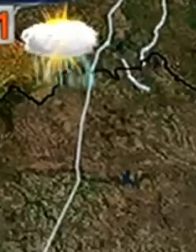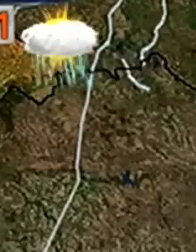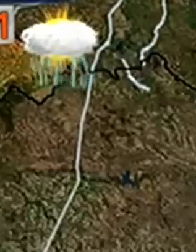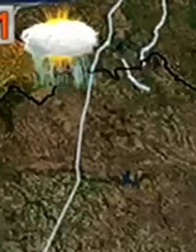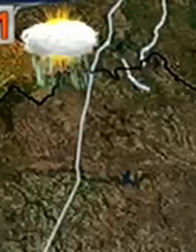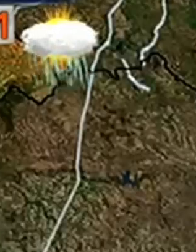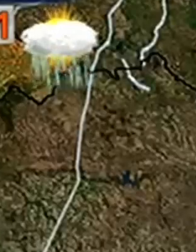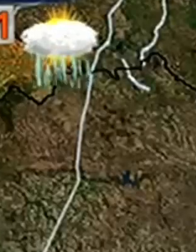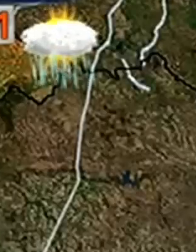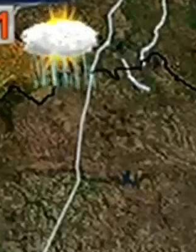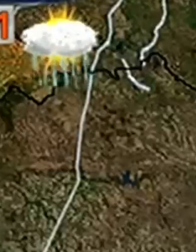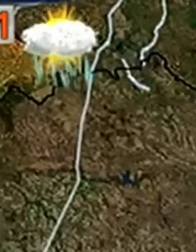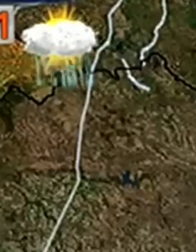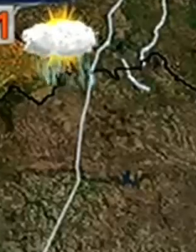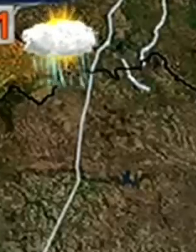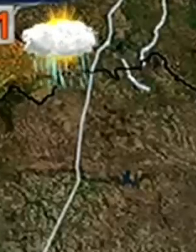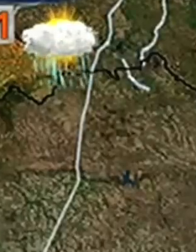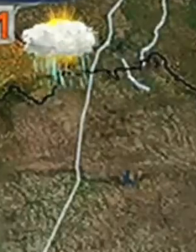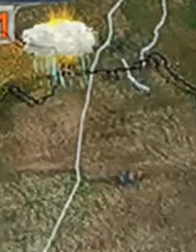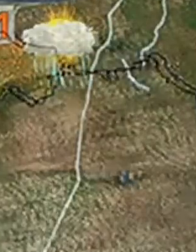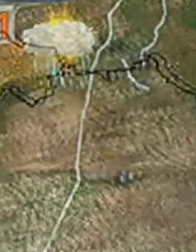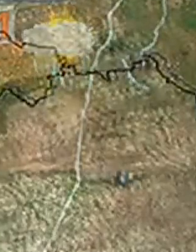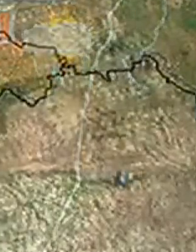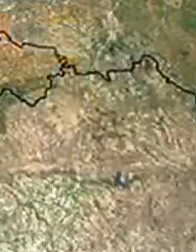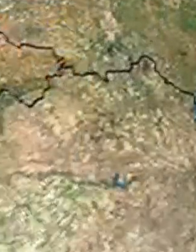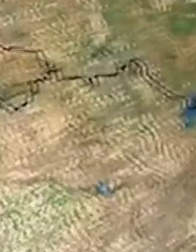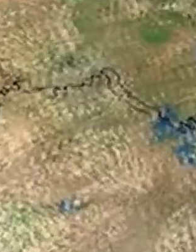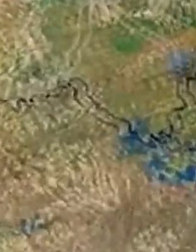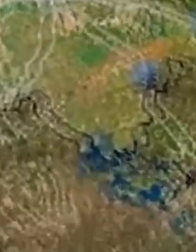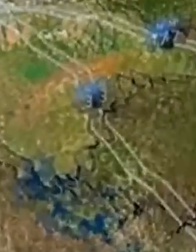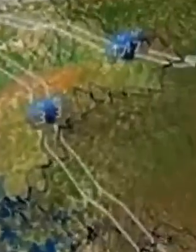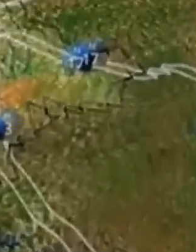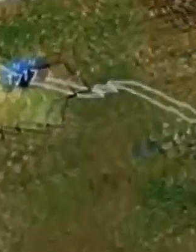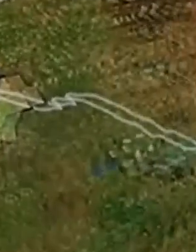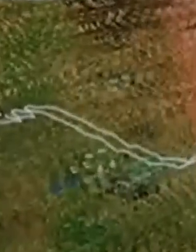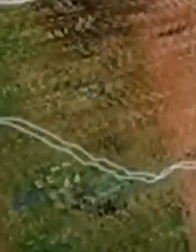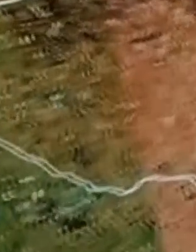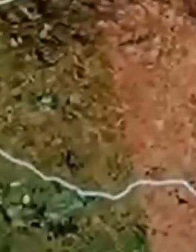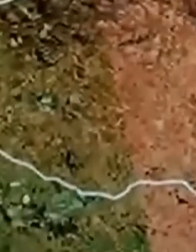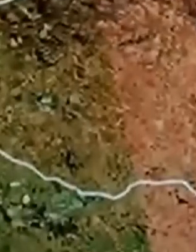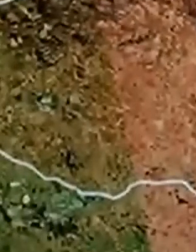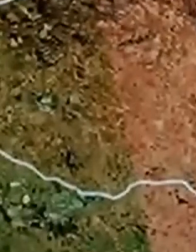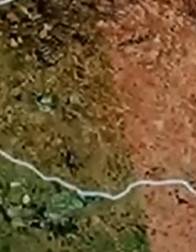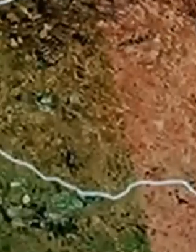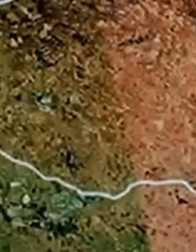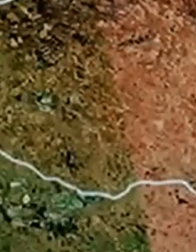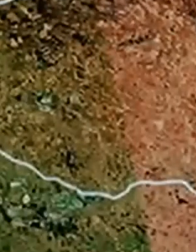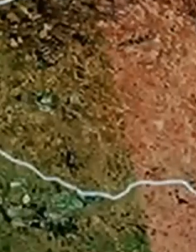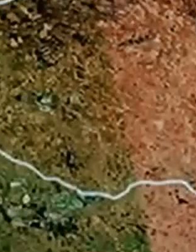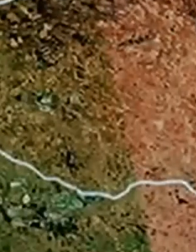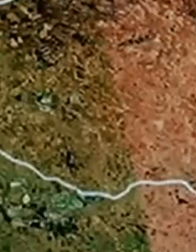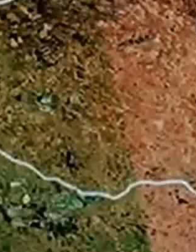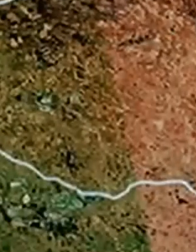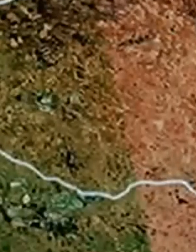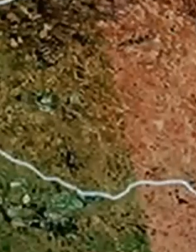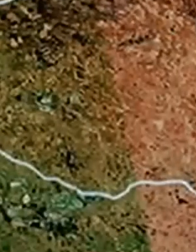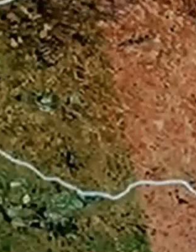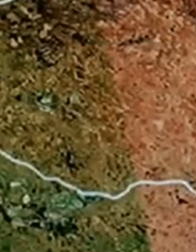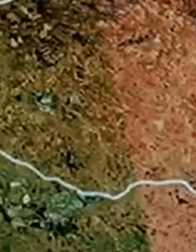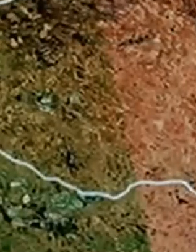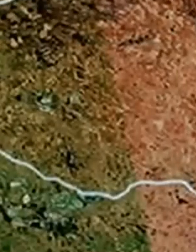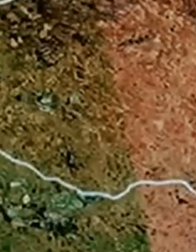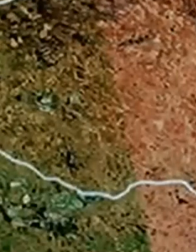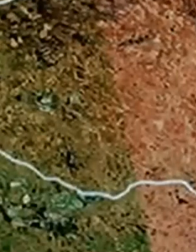digrata di le 21 fa Lichtenburg yona e tla be keme go digrata di le 19 mme re lebelele province ya